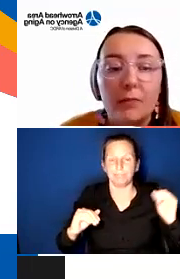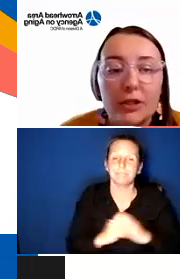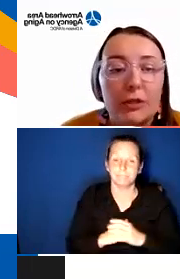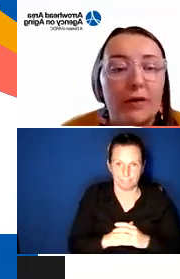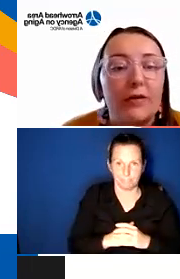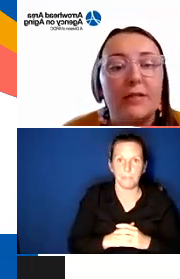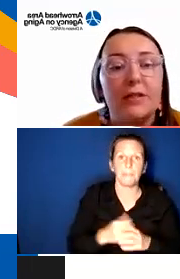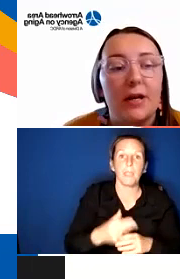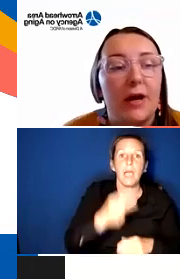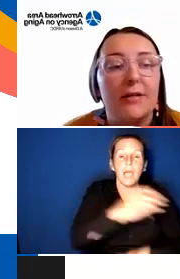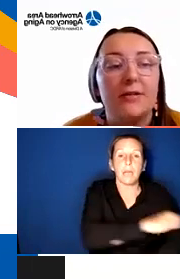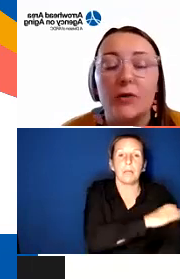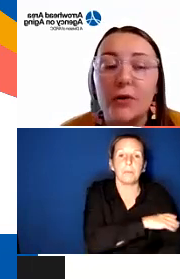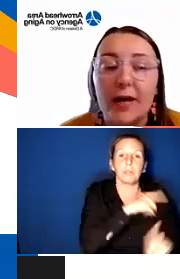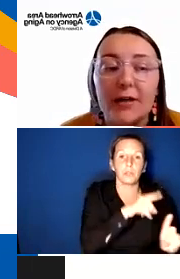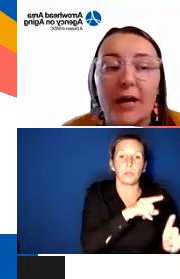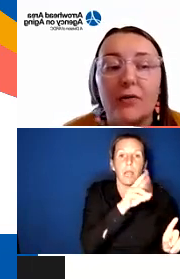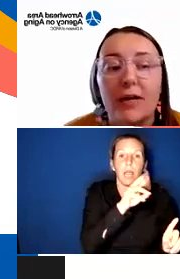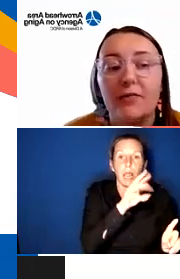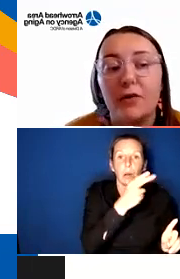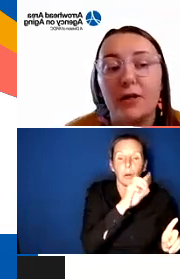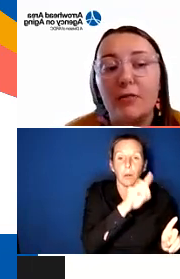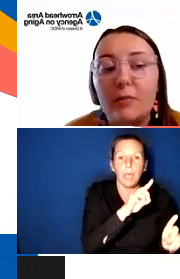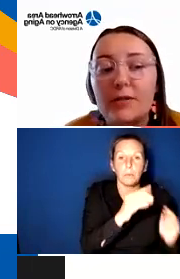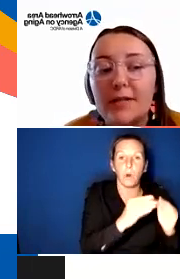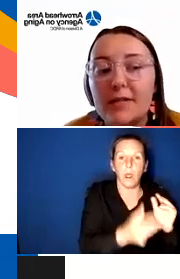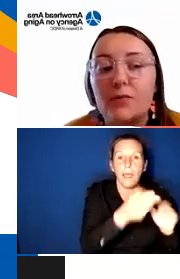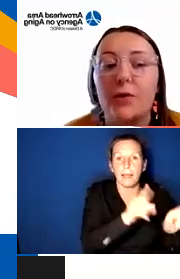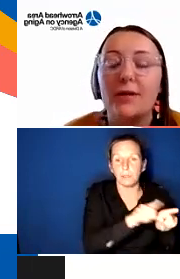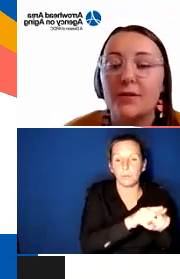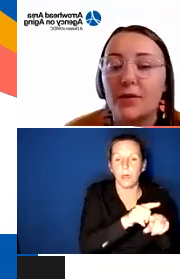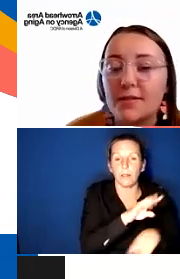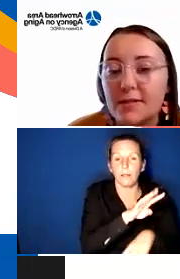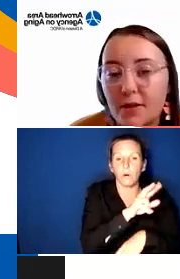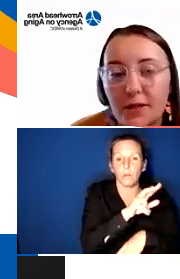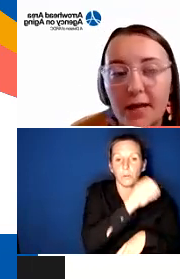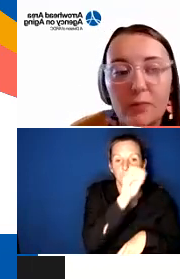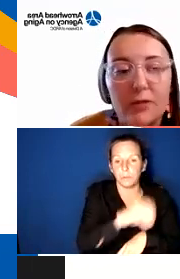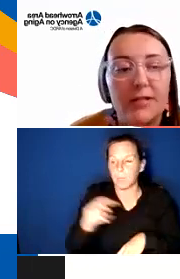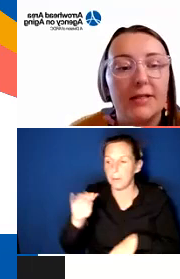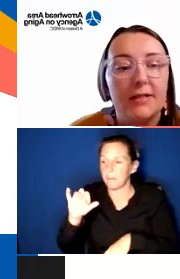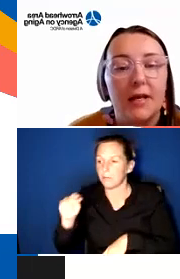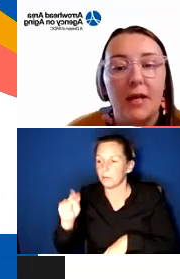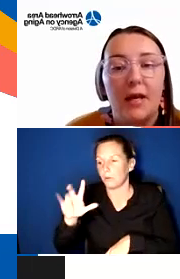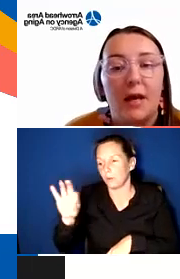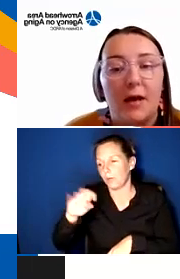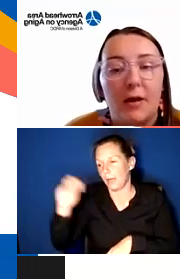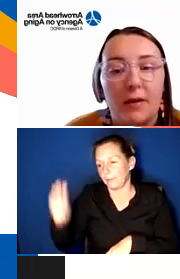High blood pressure prevalence in the Arrowhead is also higher at a rate of 43%, where Minnesota sees 39%,